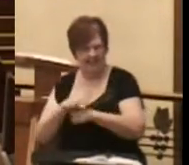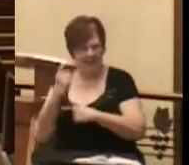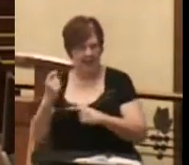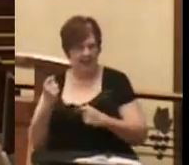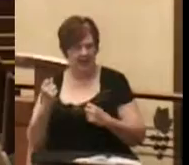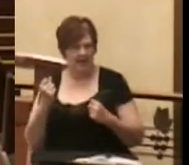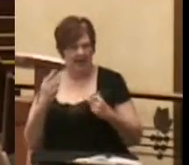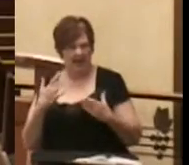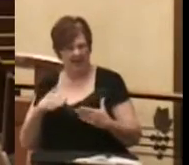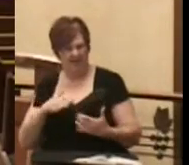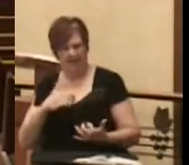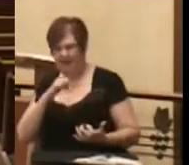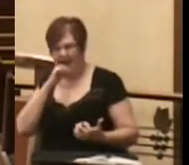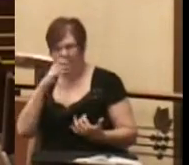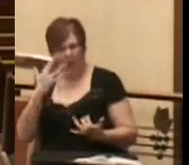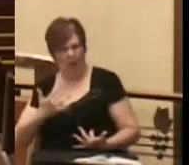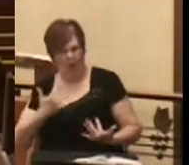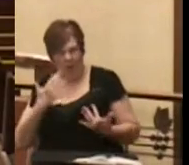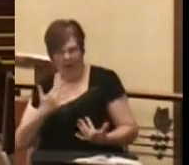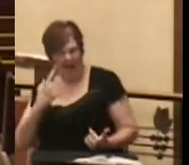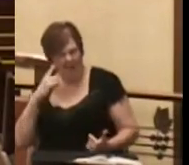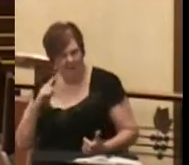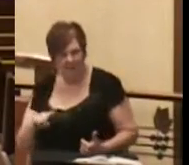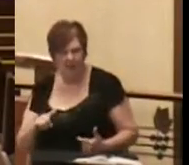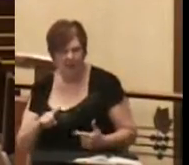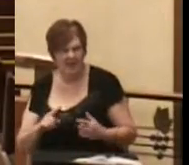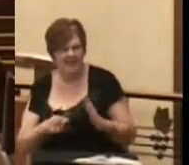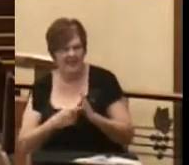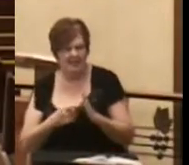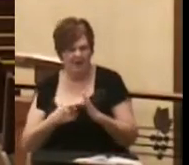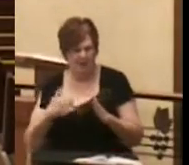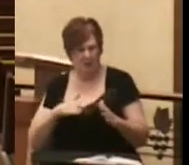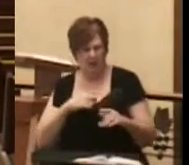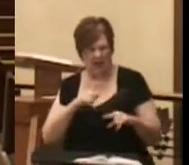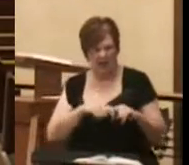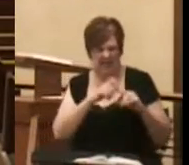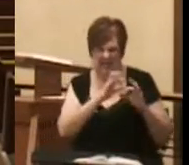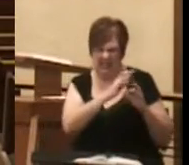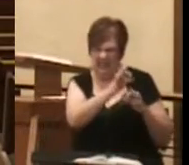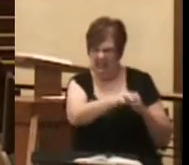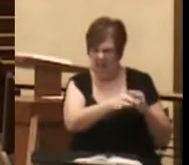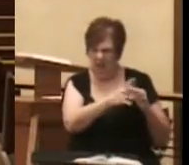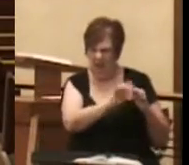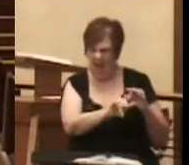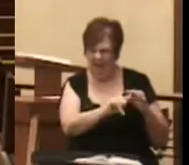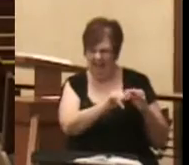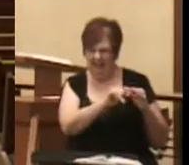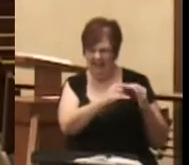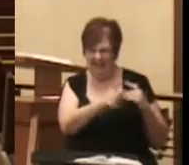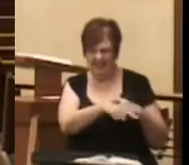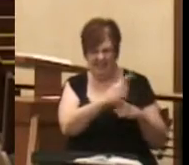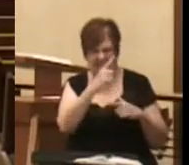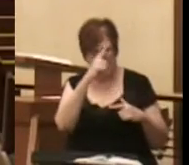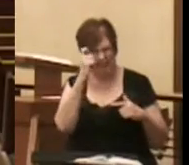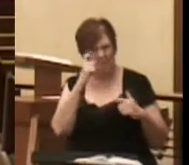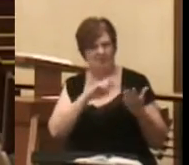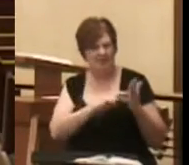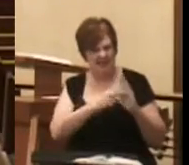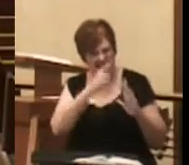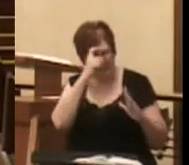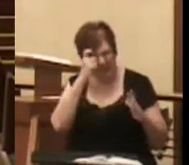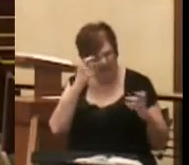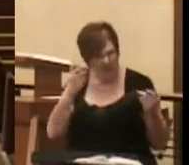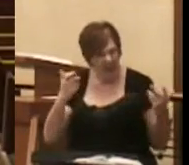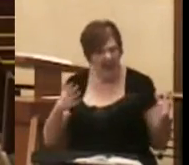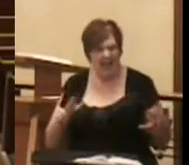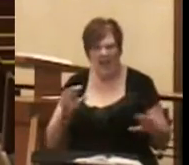wait for. It's a day that sometimes we want to push off because it often means that we're, well, summer's coming to an end. This is